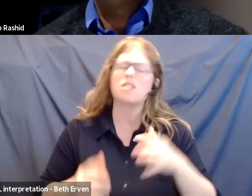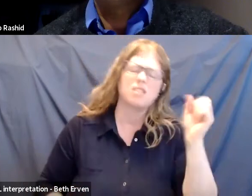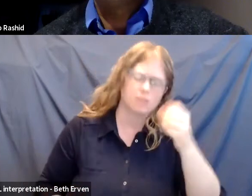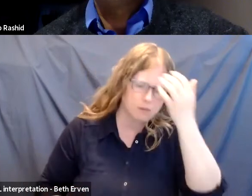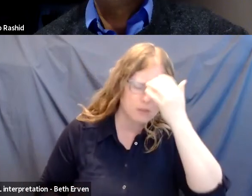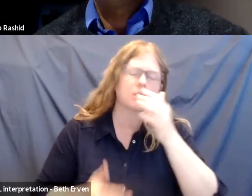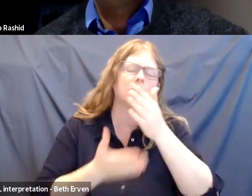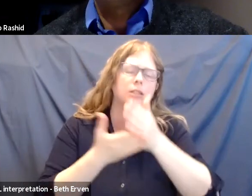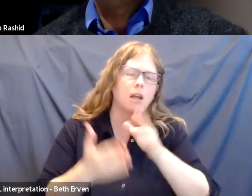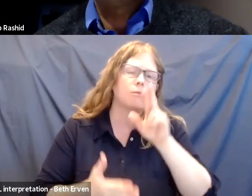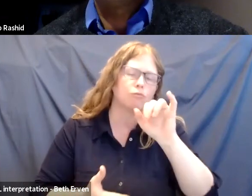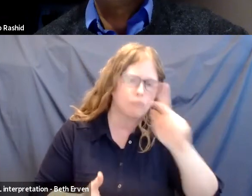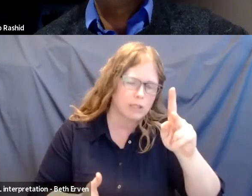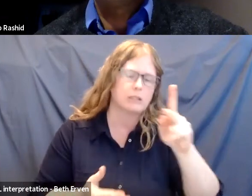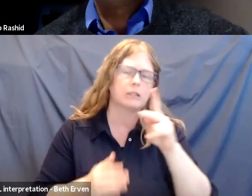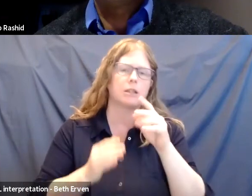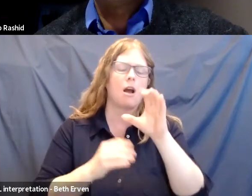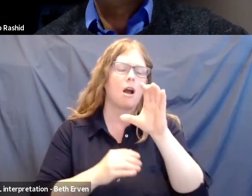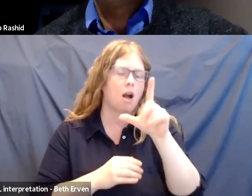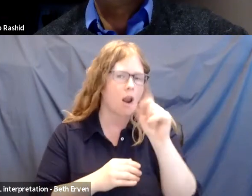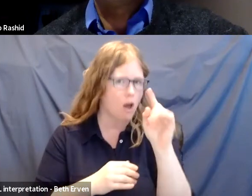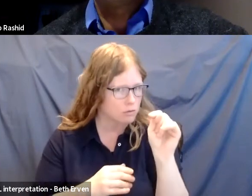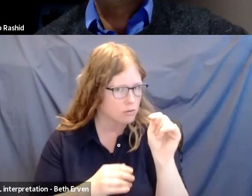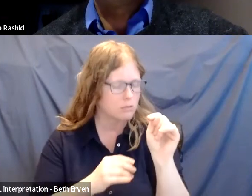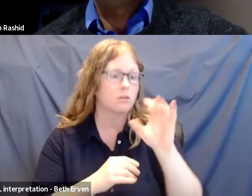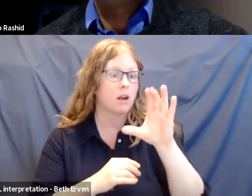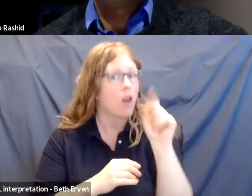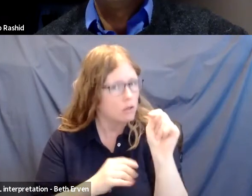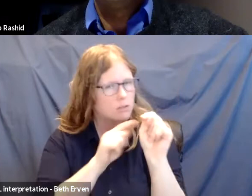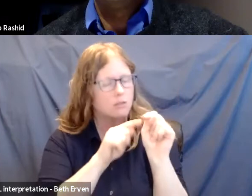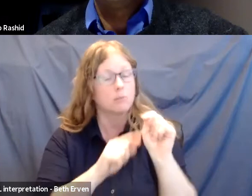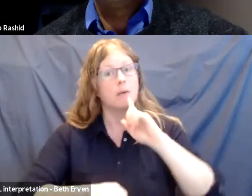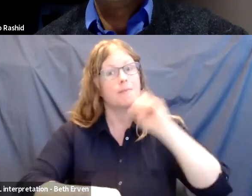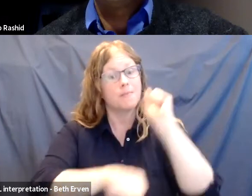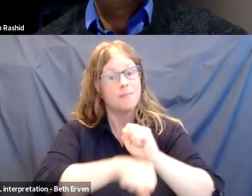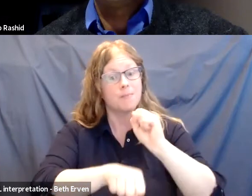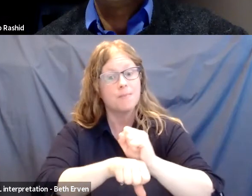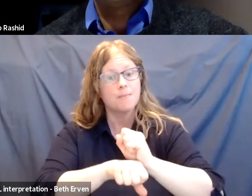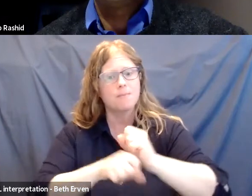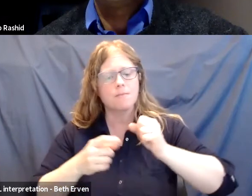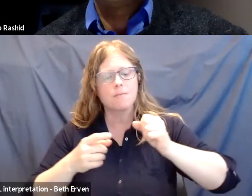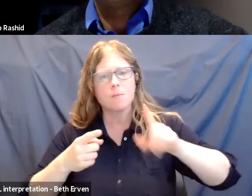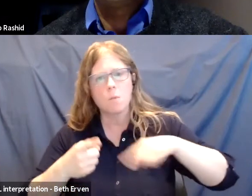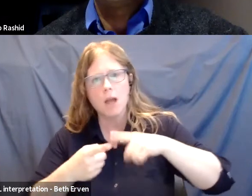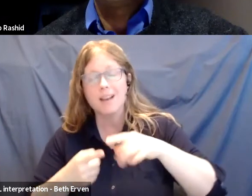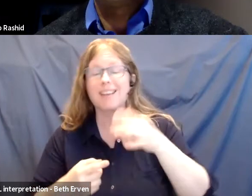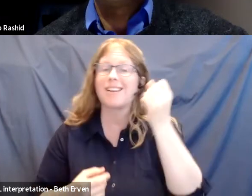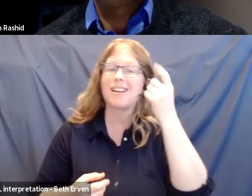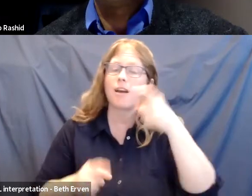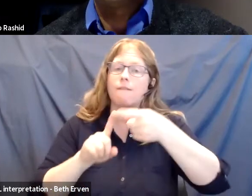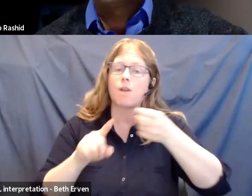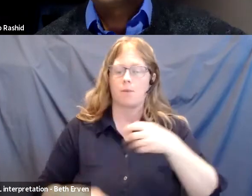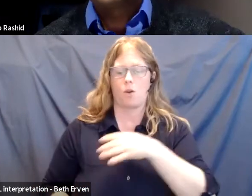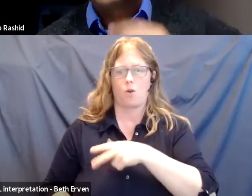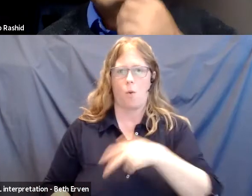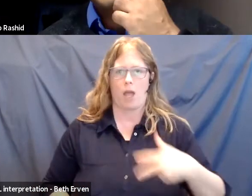events. It's not actually clear as to the extent or to what the true incidence of this is. In the Norwegian data, it could be about 1